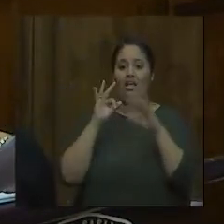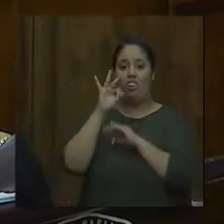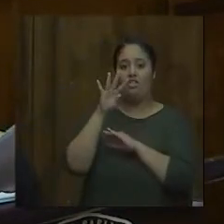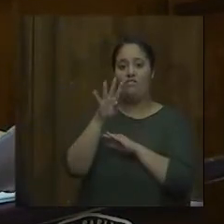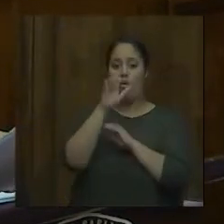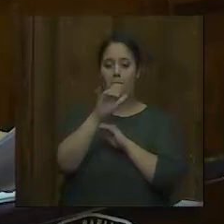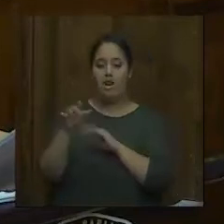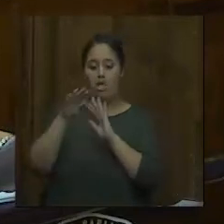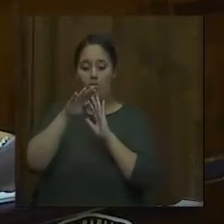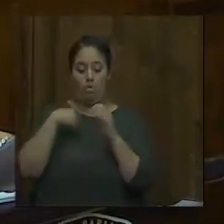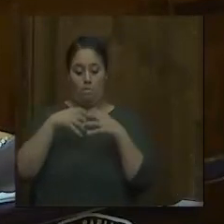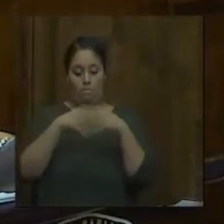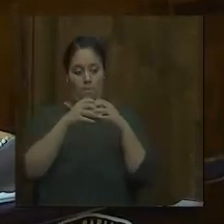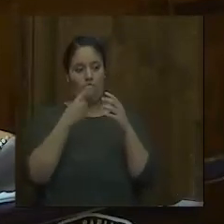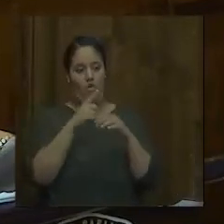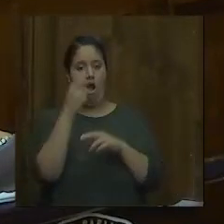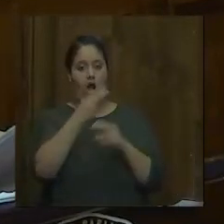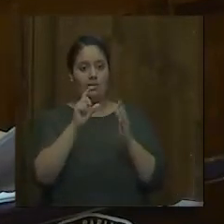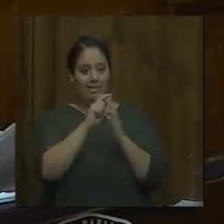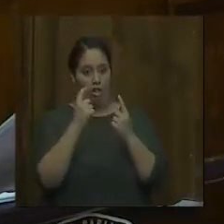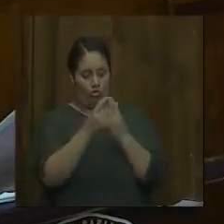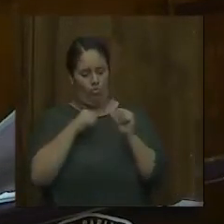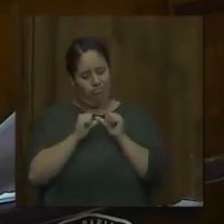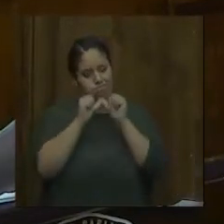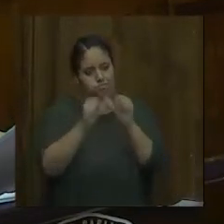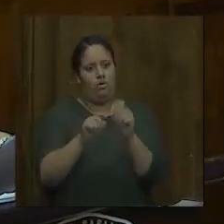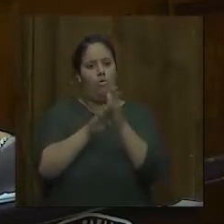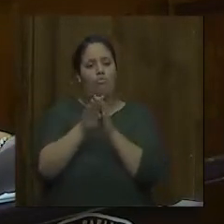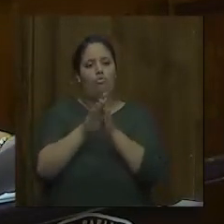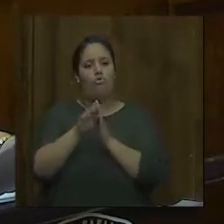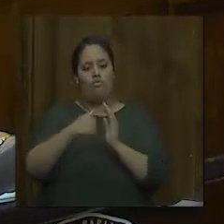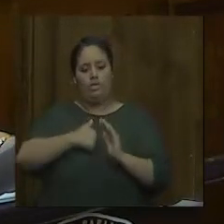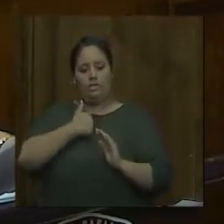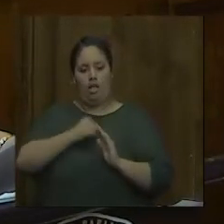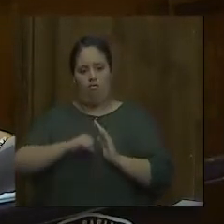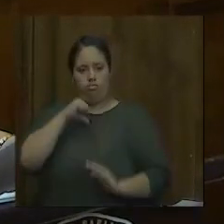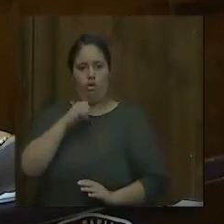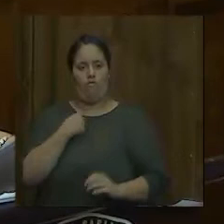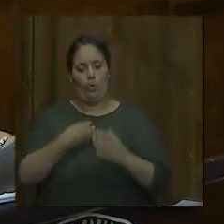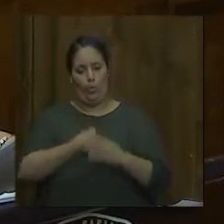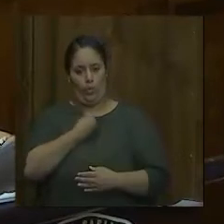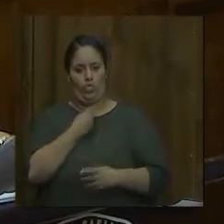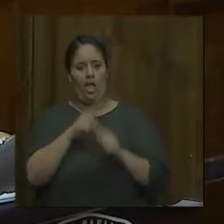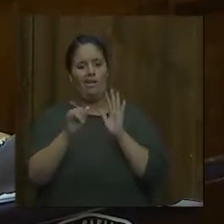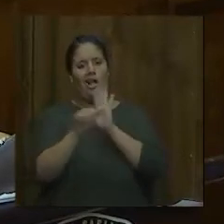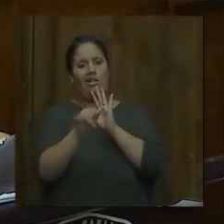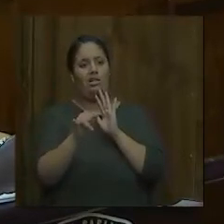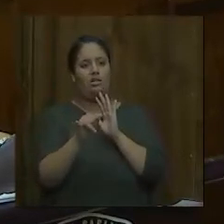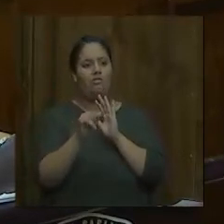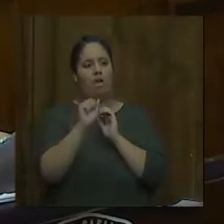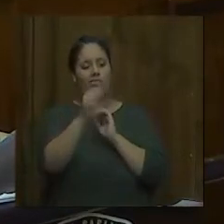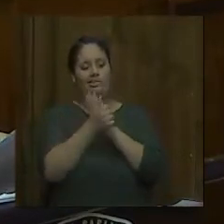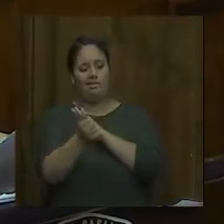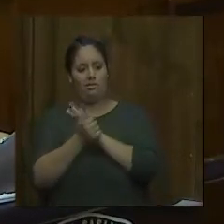34,330,000 rand appropriated to arts and culture, we will continue to improve the self-esteem of our youth and identify in them